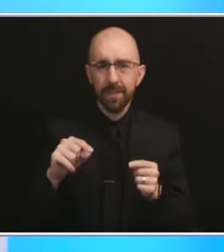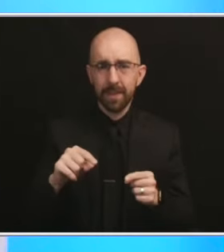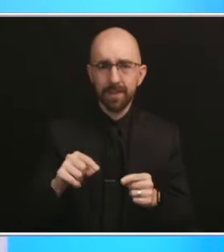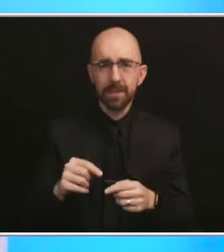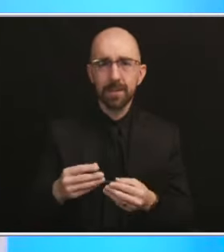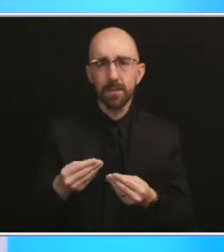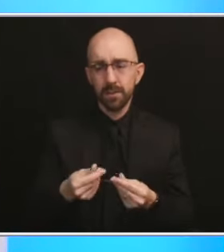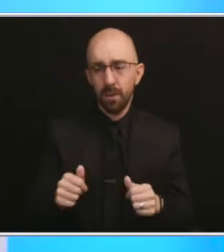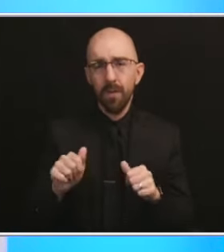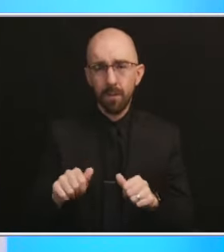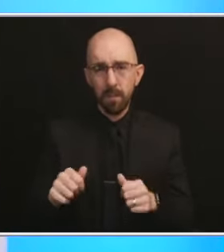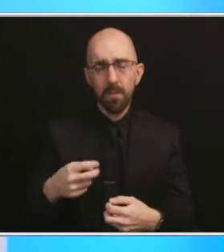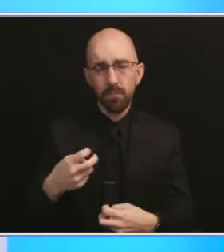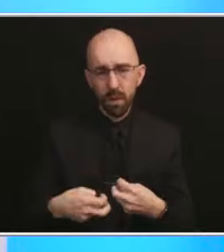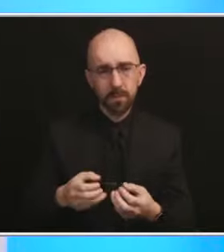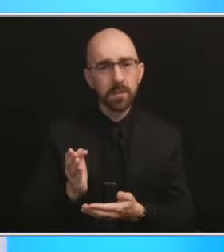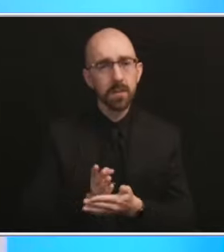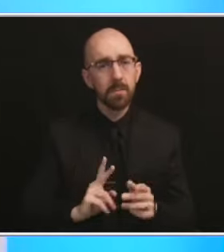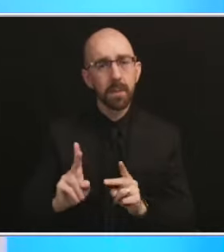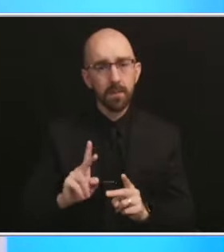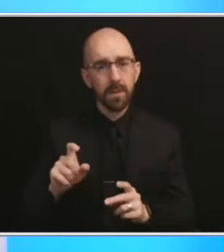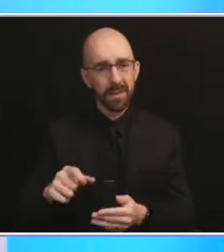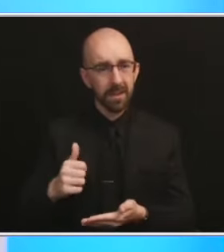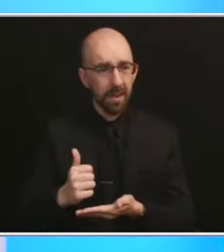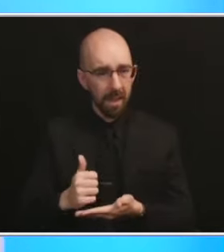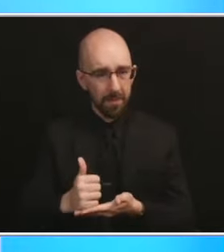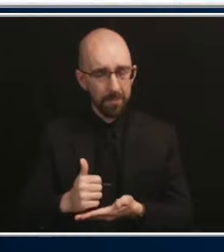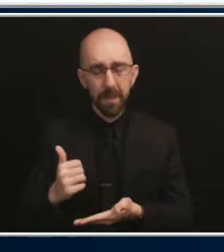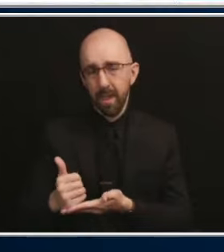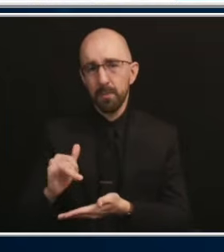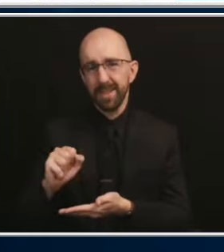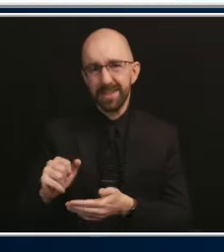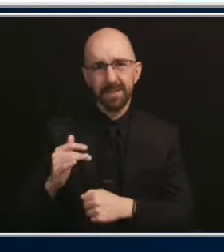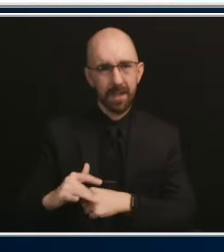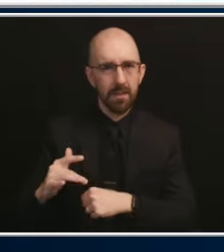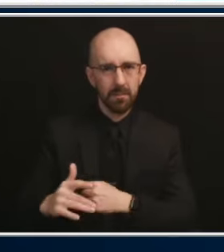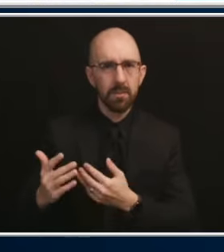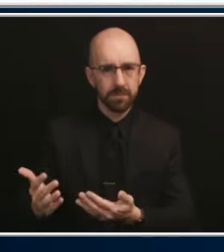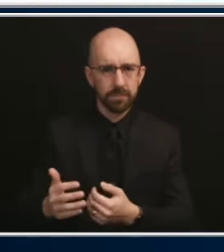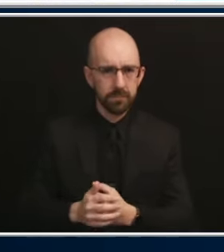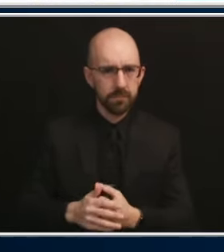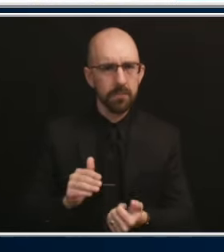problem. Some people need help, and help is available. All right, Dr. Al-Rajabi.